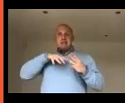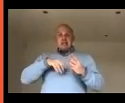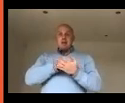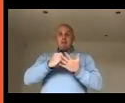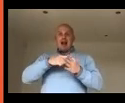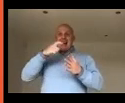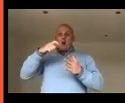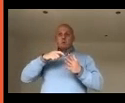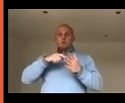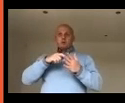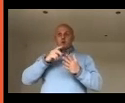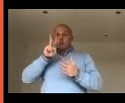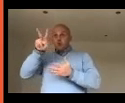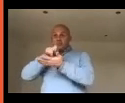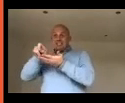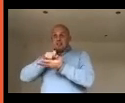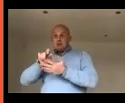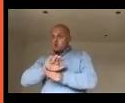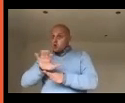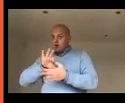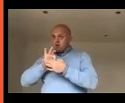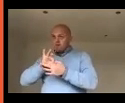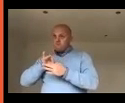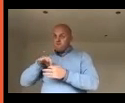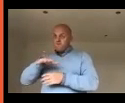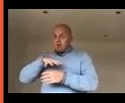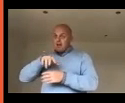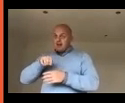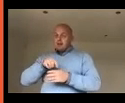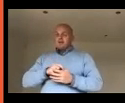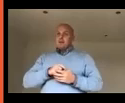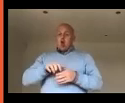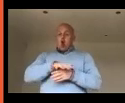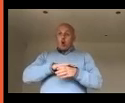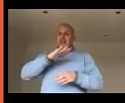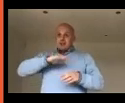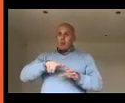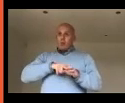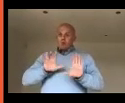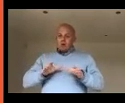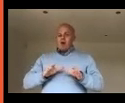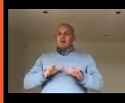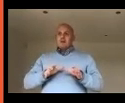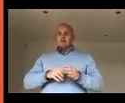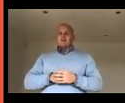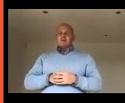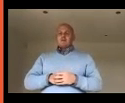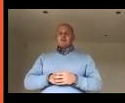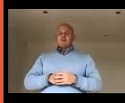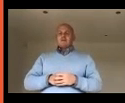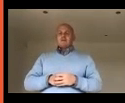unrelated signatories, and be locally based and locally led and run.